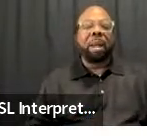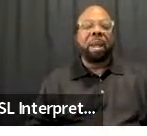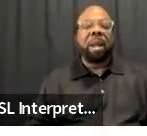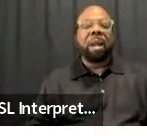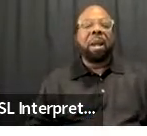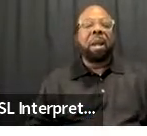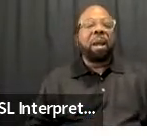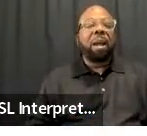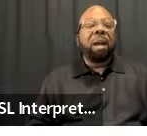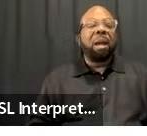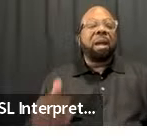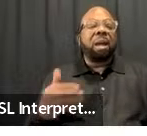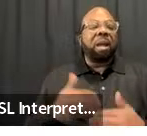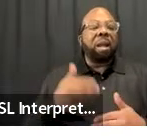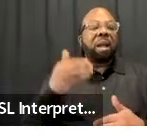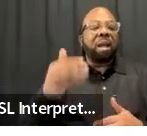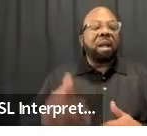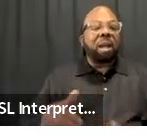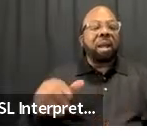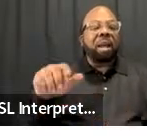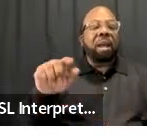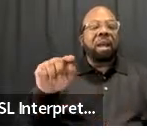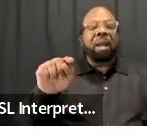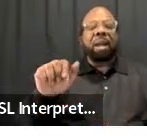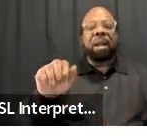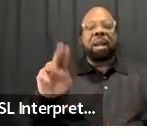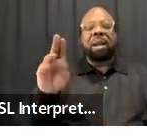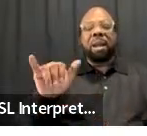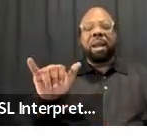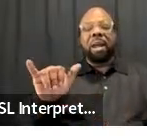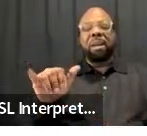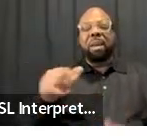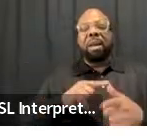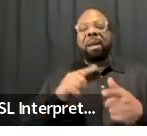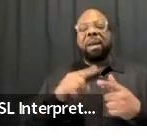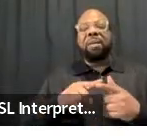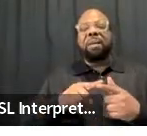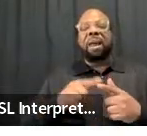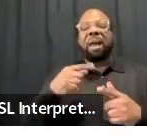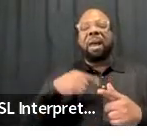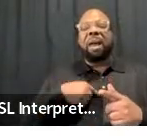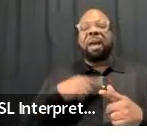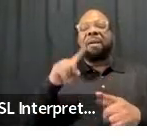Okay, so next is Tammy, and then I will go back to questions from the chat.